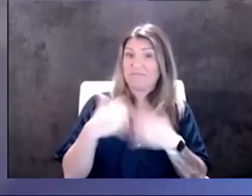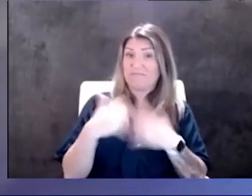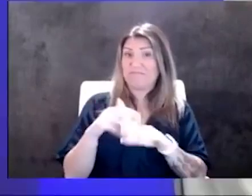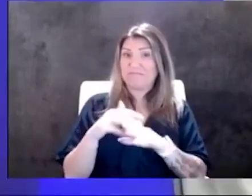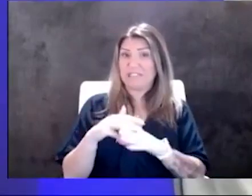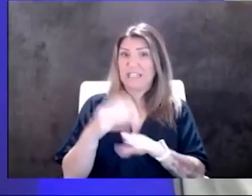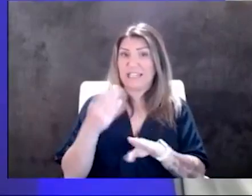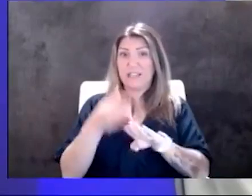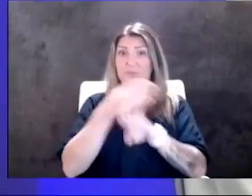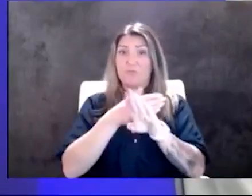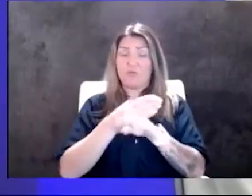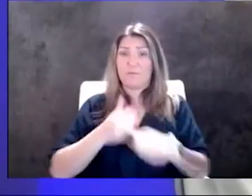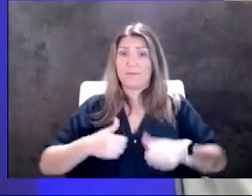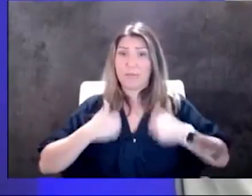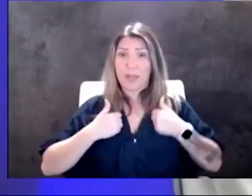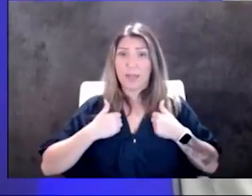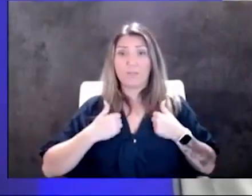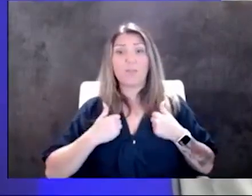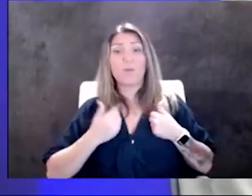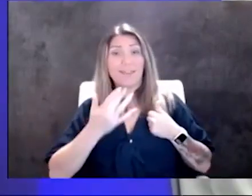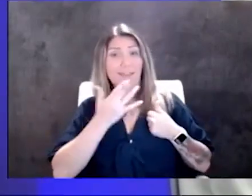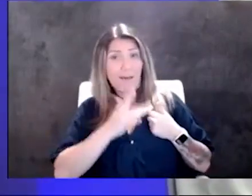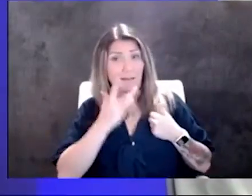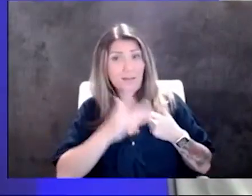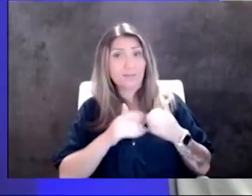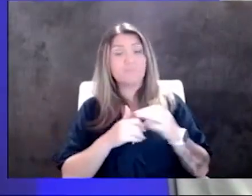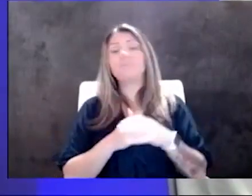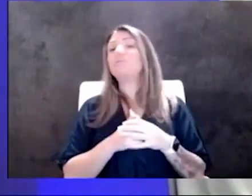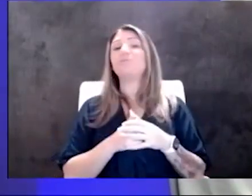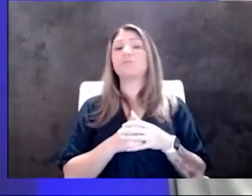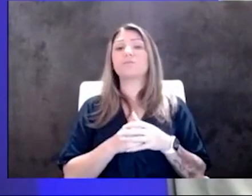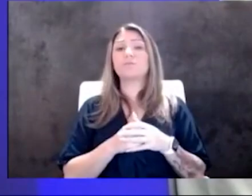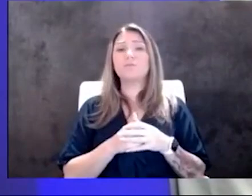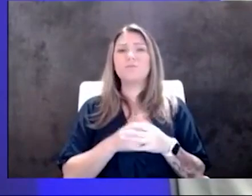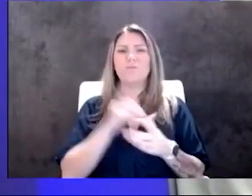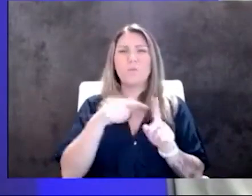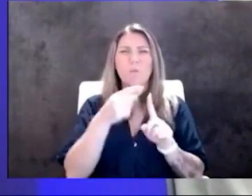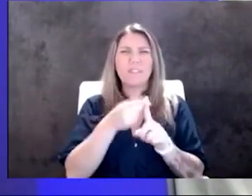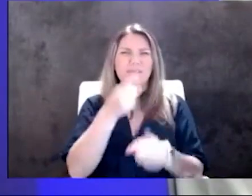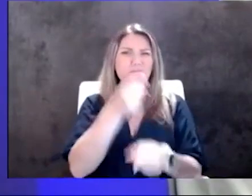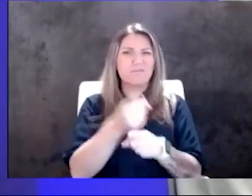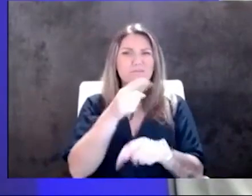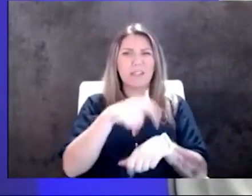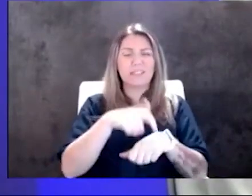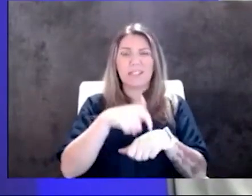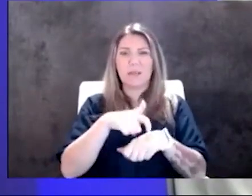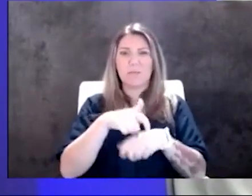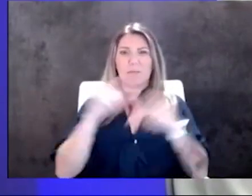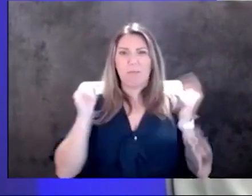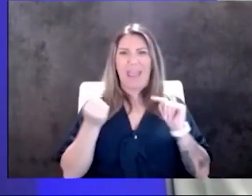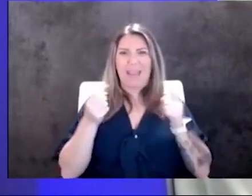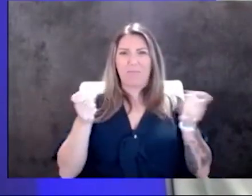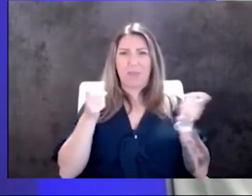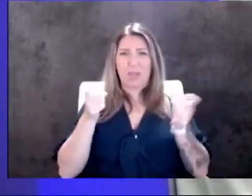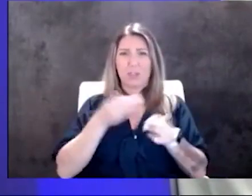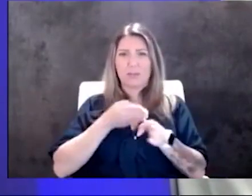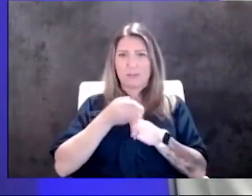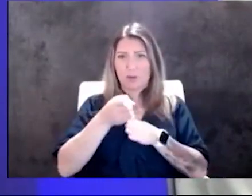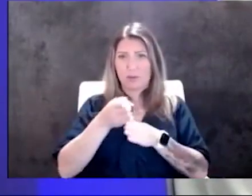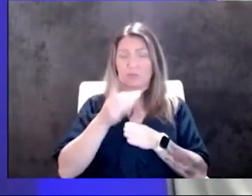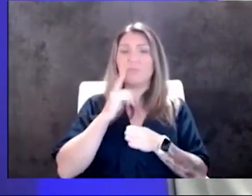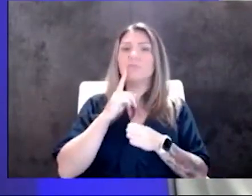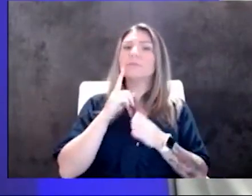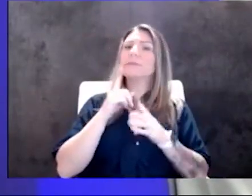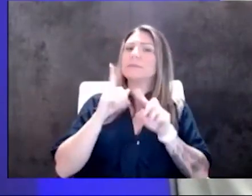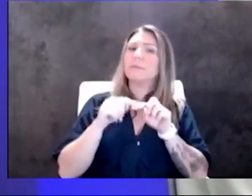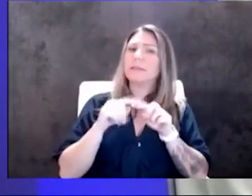question. So fortunately, when is really the right time to see a pain management specialist? It really depends on two things in my mind. Really, how long has the pain